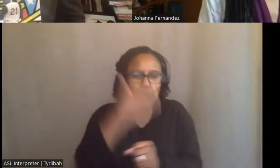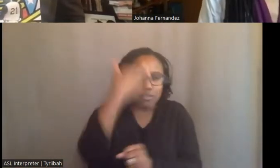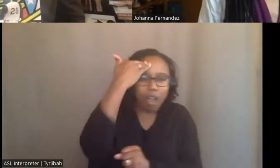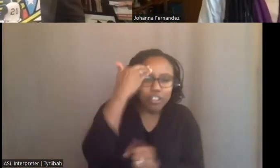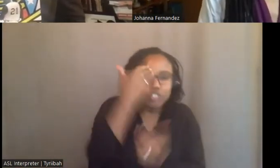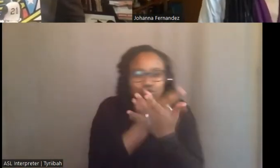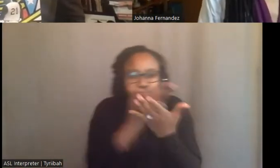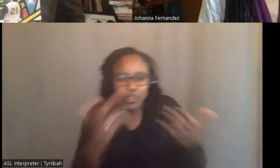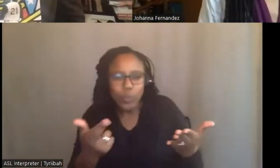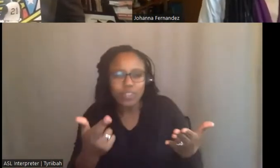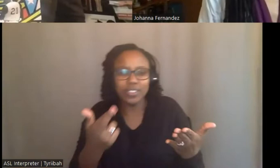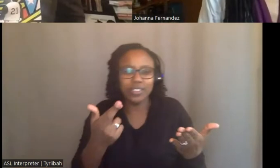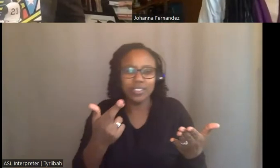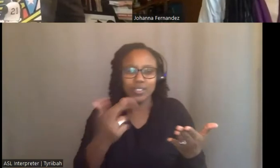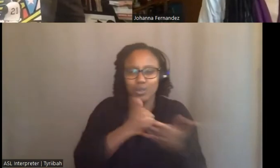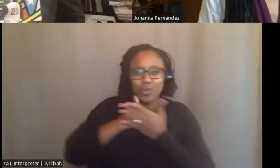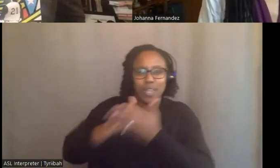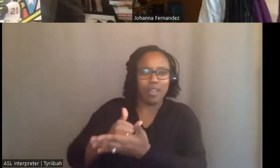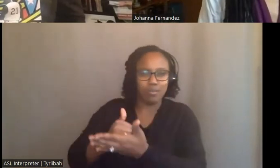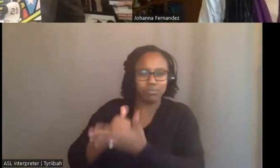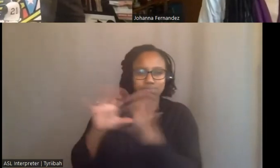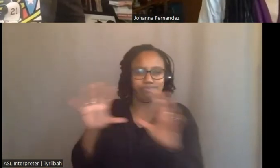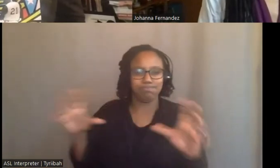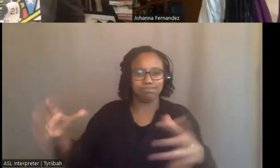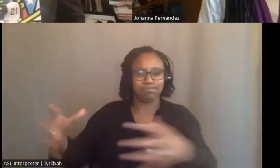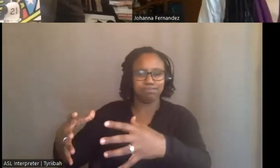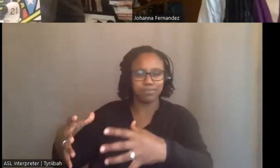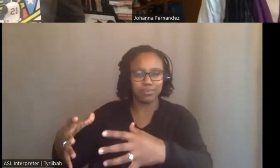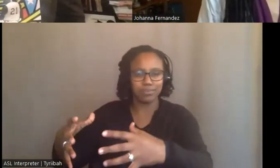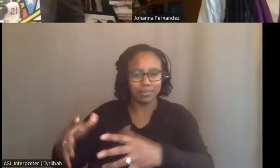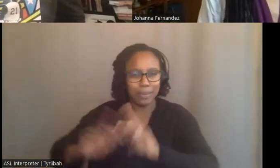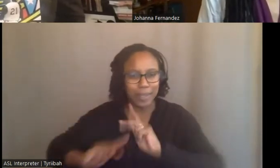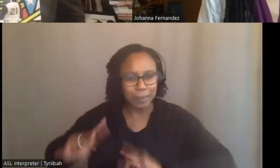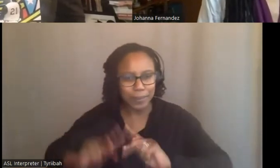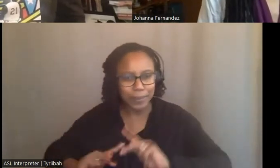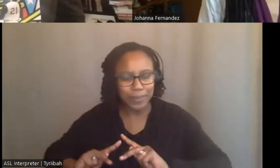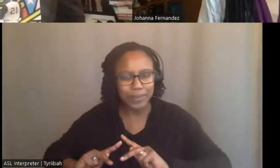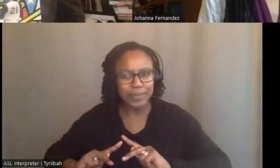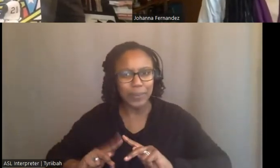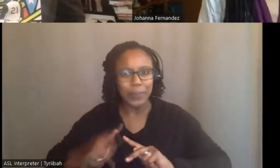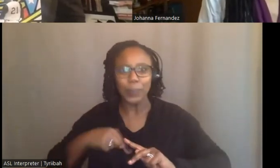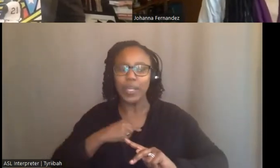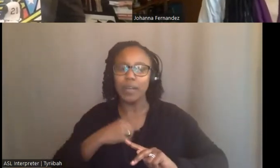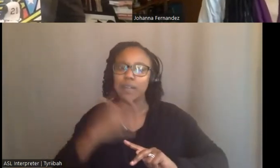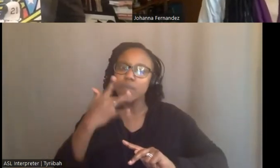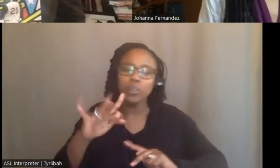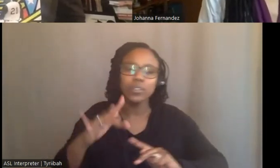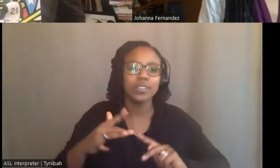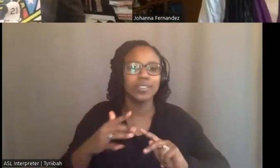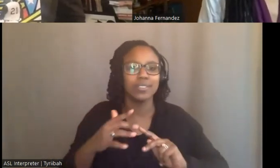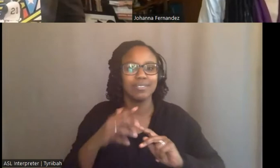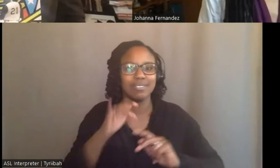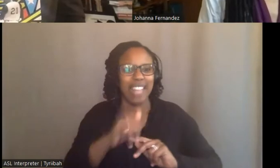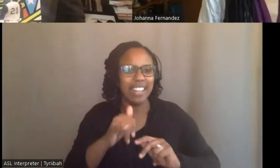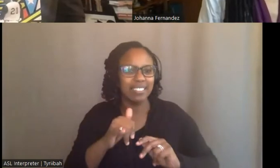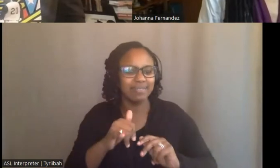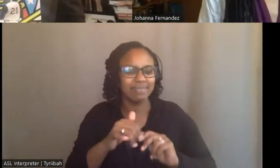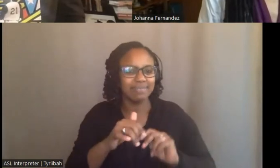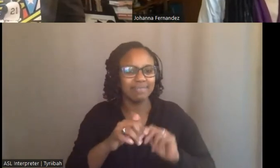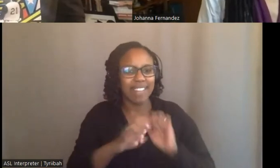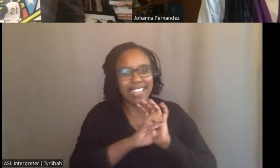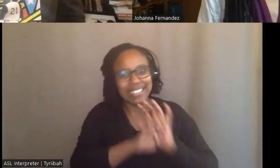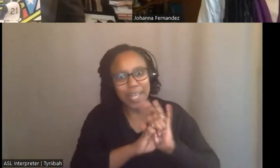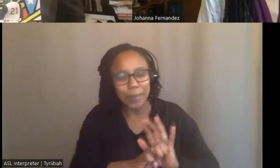We're so lucky to have that example to think about how to build on today. And we are going to move